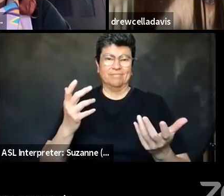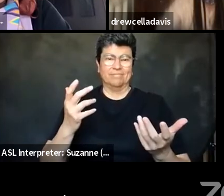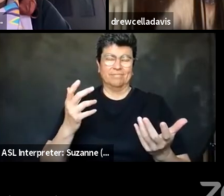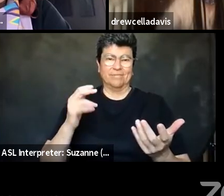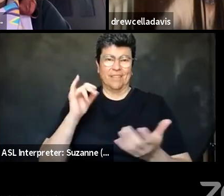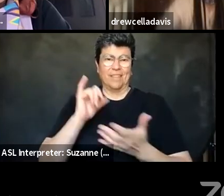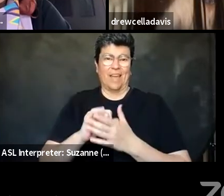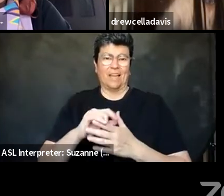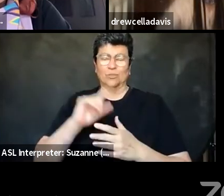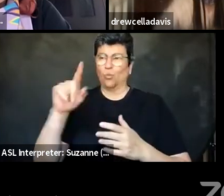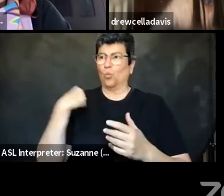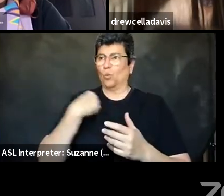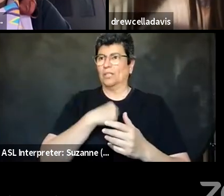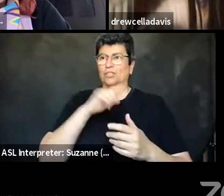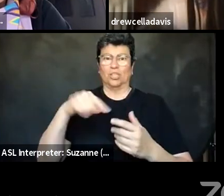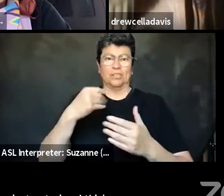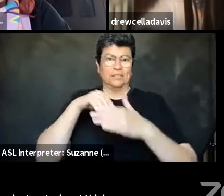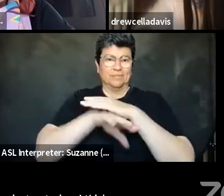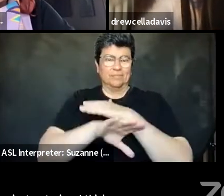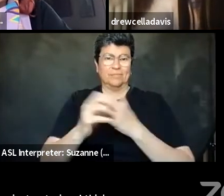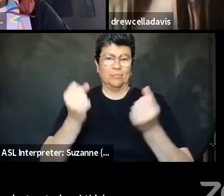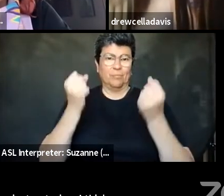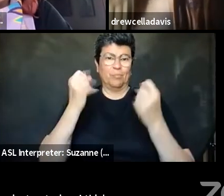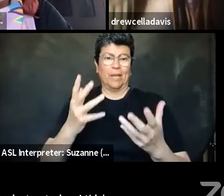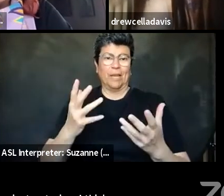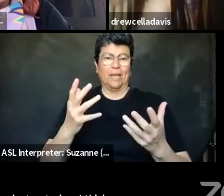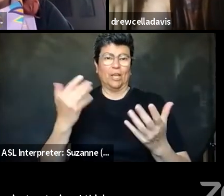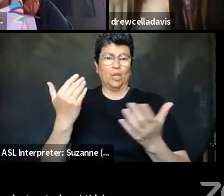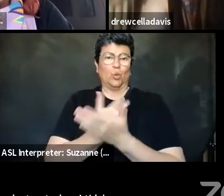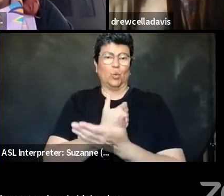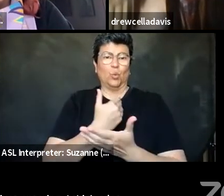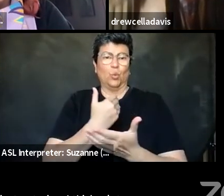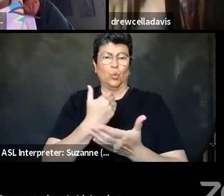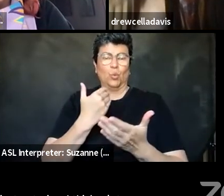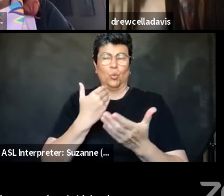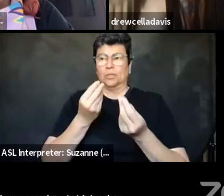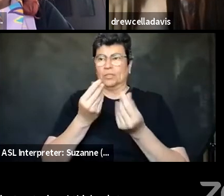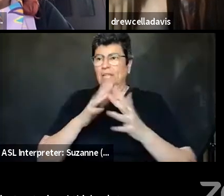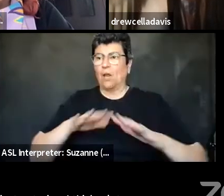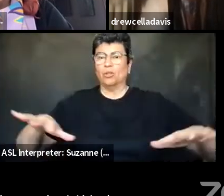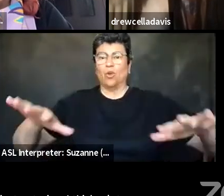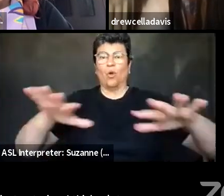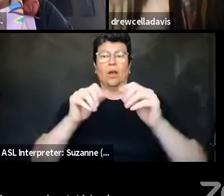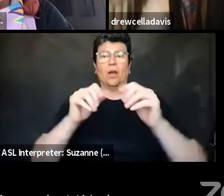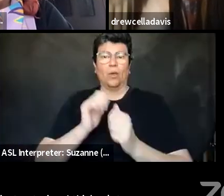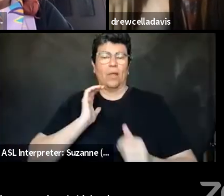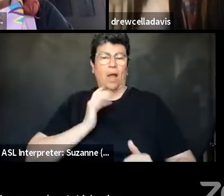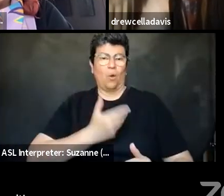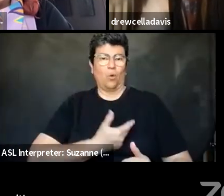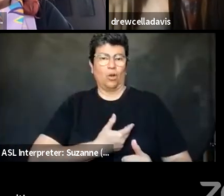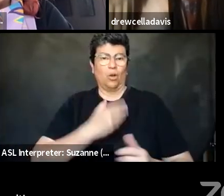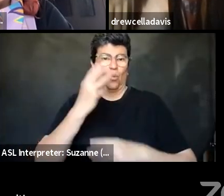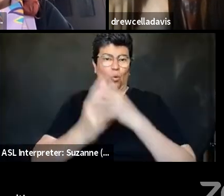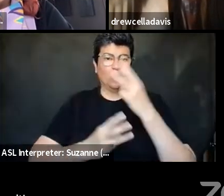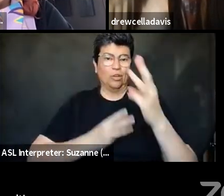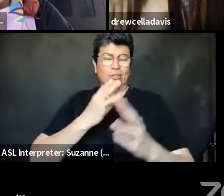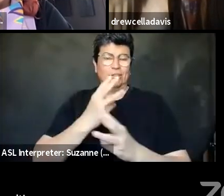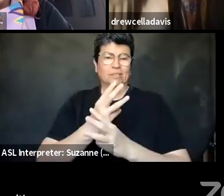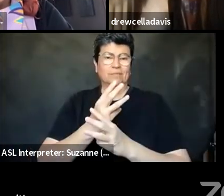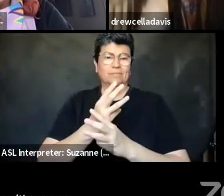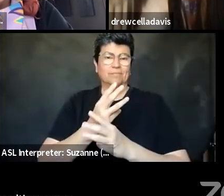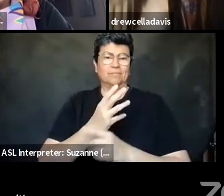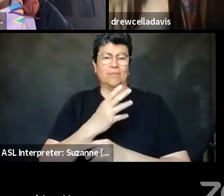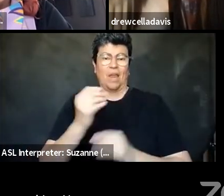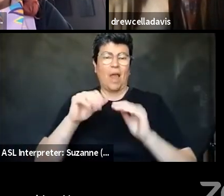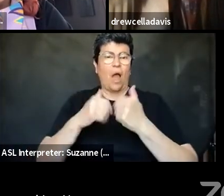just entering, I think, a lot of new territory with our world, and